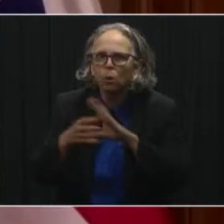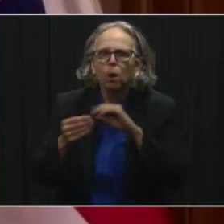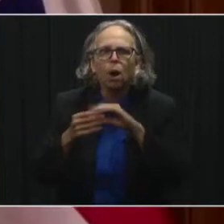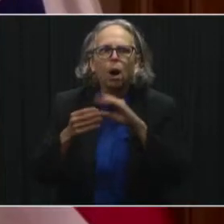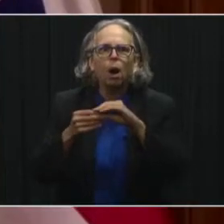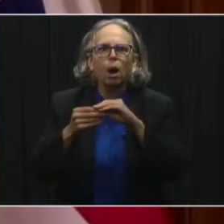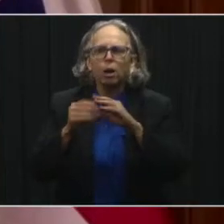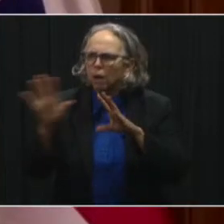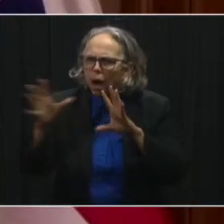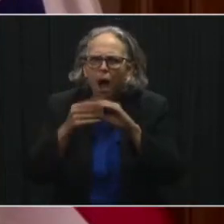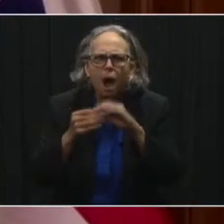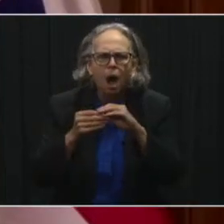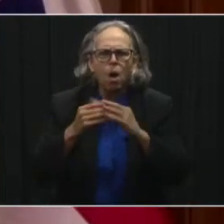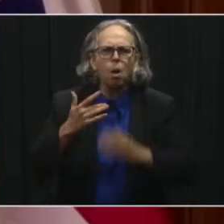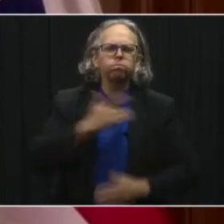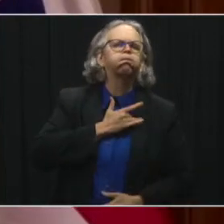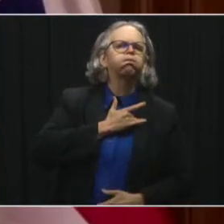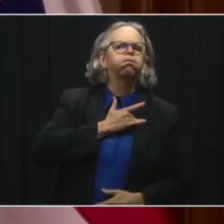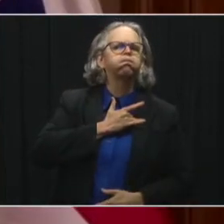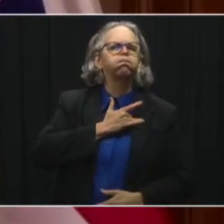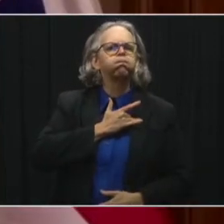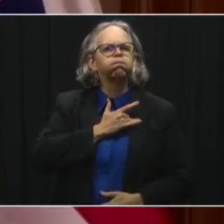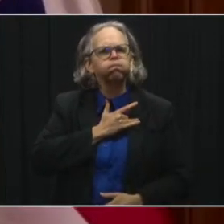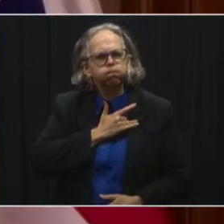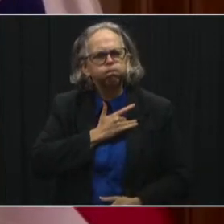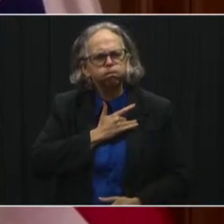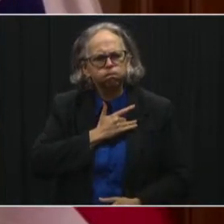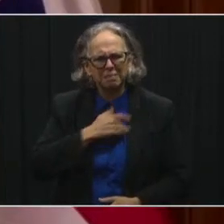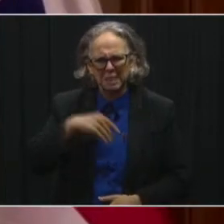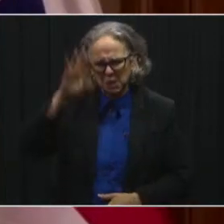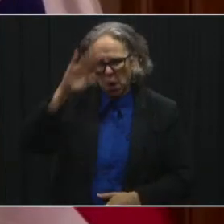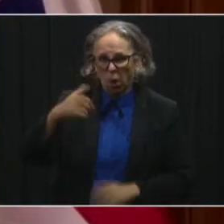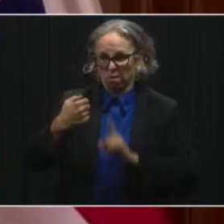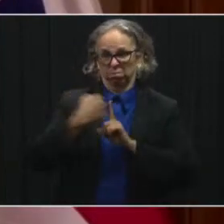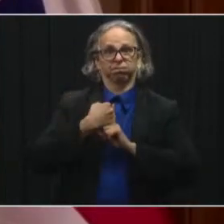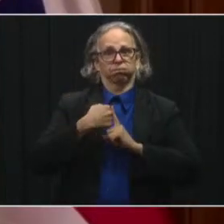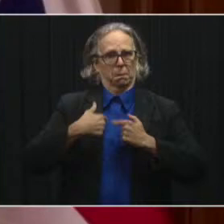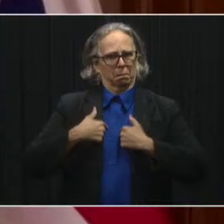impactful for me just to listen to you describe